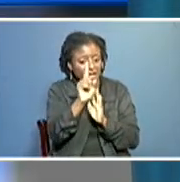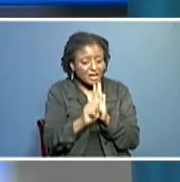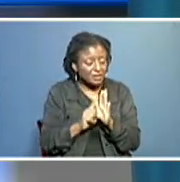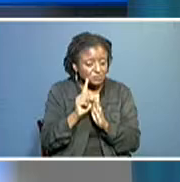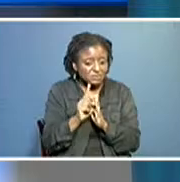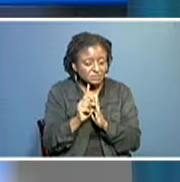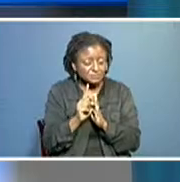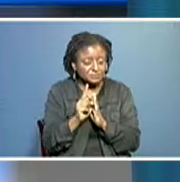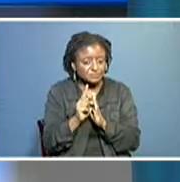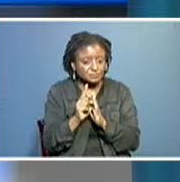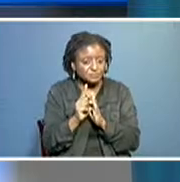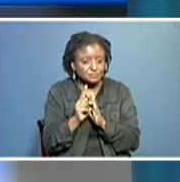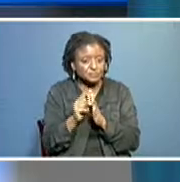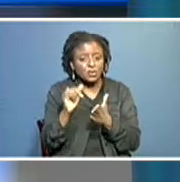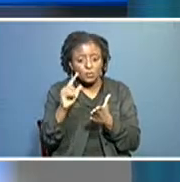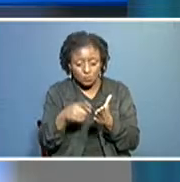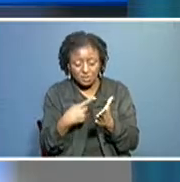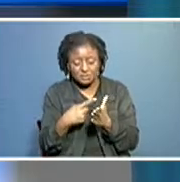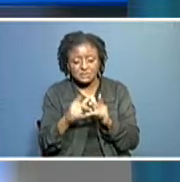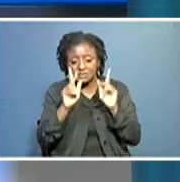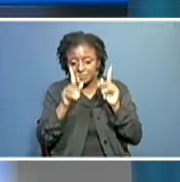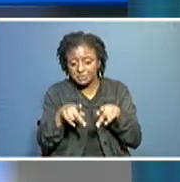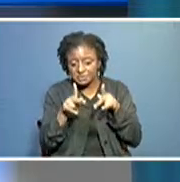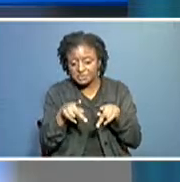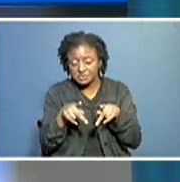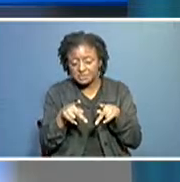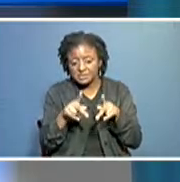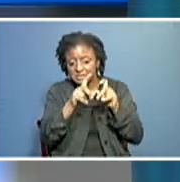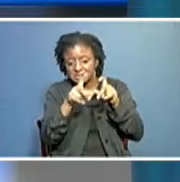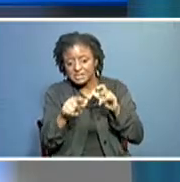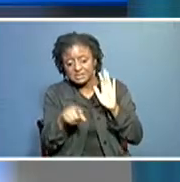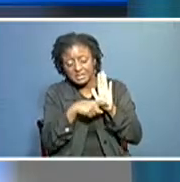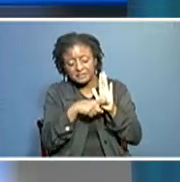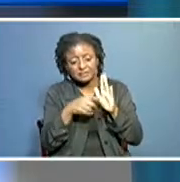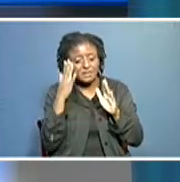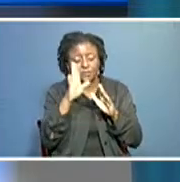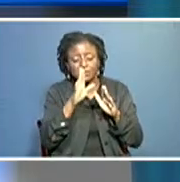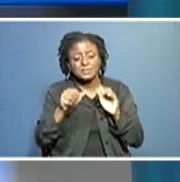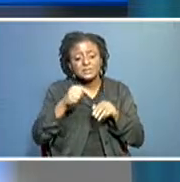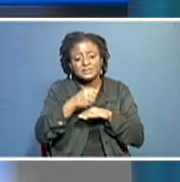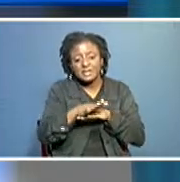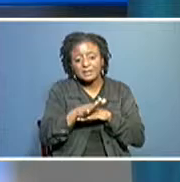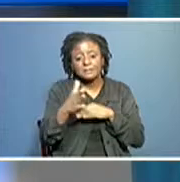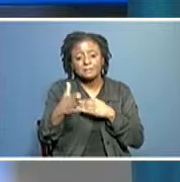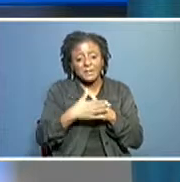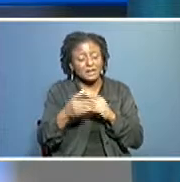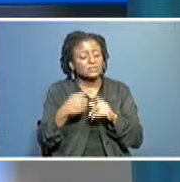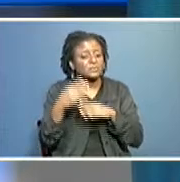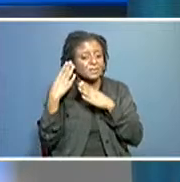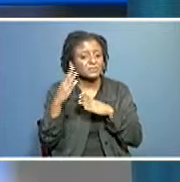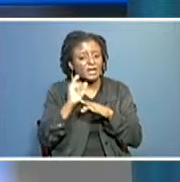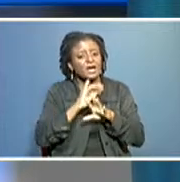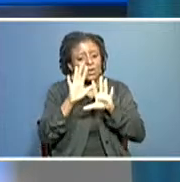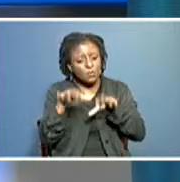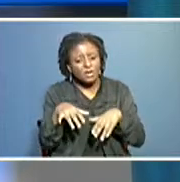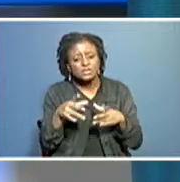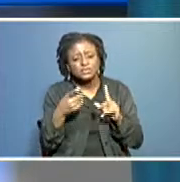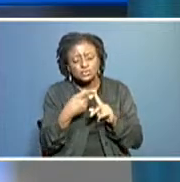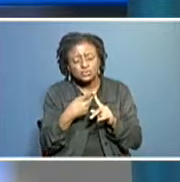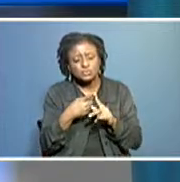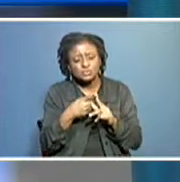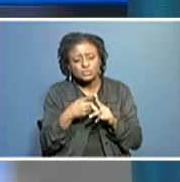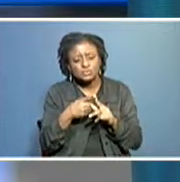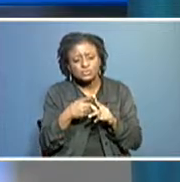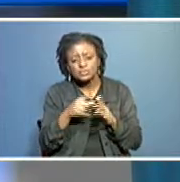person tests negative, they will be sent back to the Bahamas. So I want to dispel any